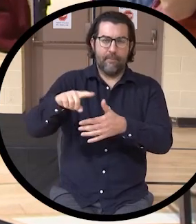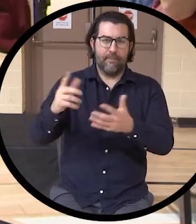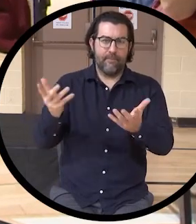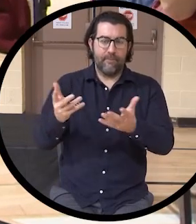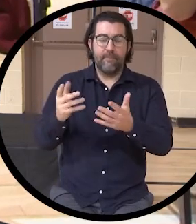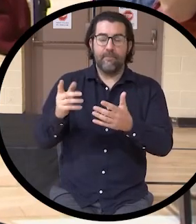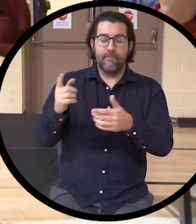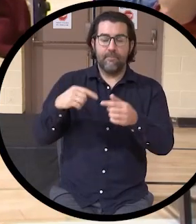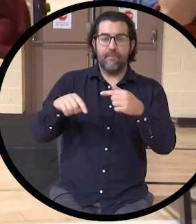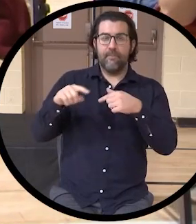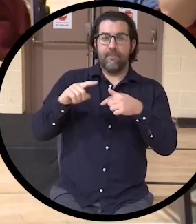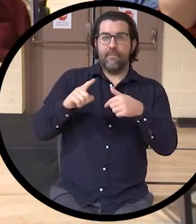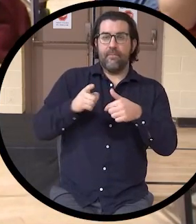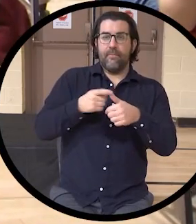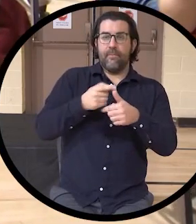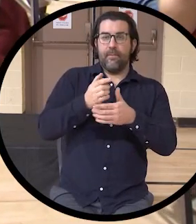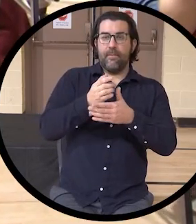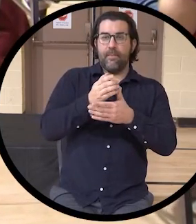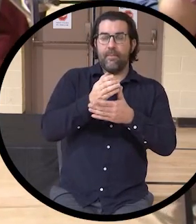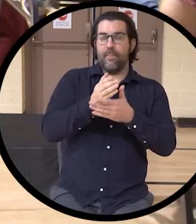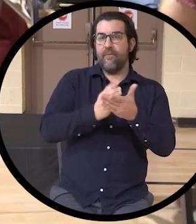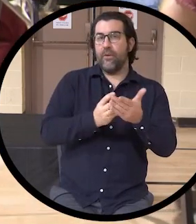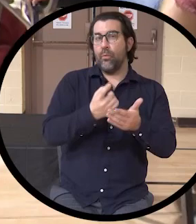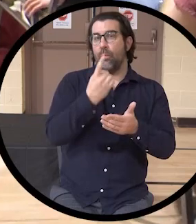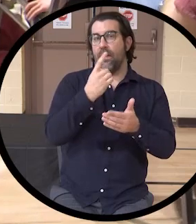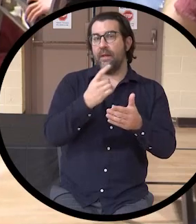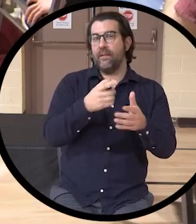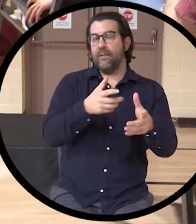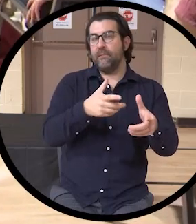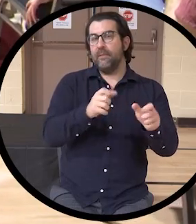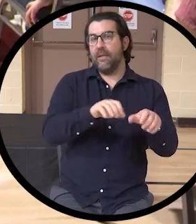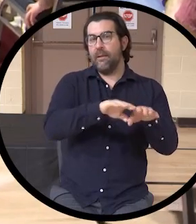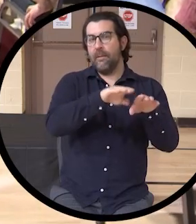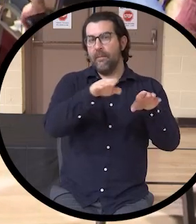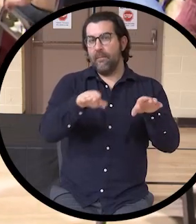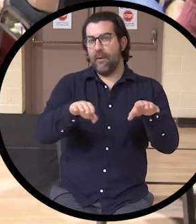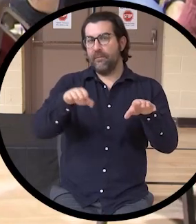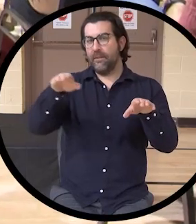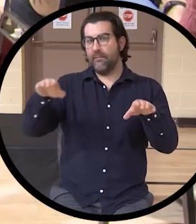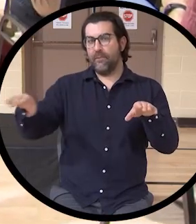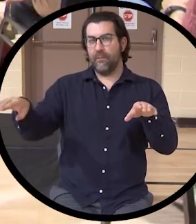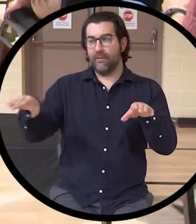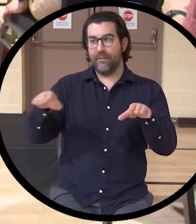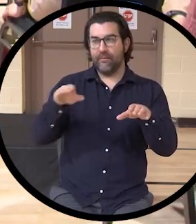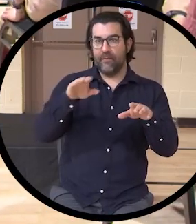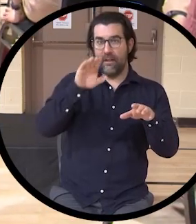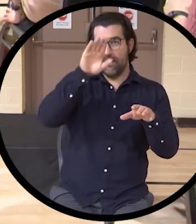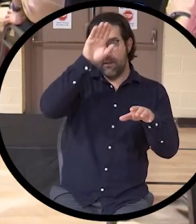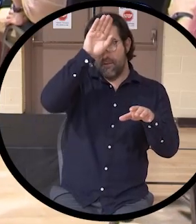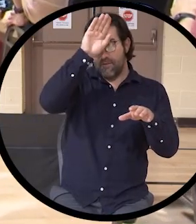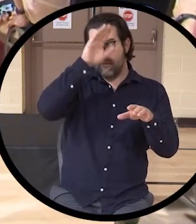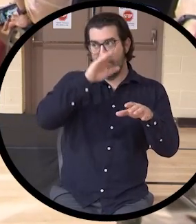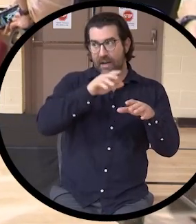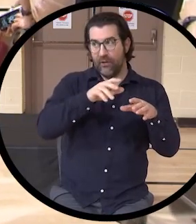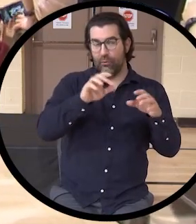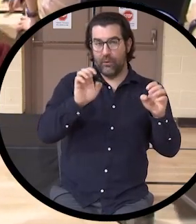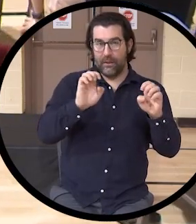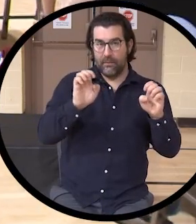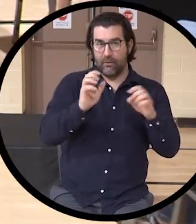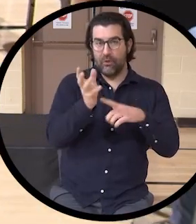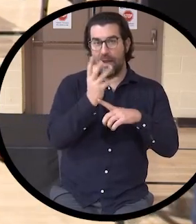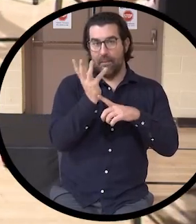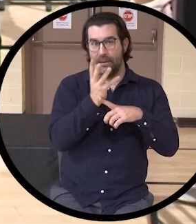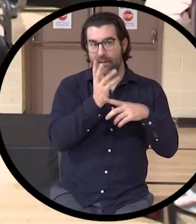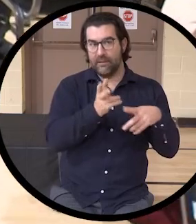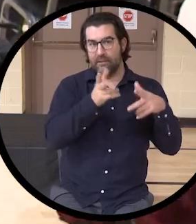was about the phase 1 speed bumps and them being an obstruction potentially to emergency service